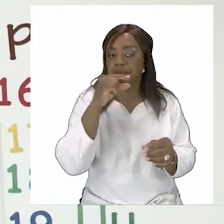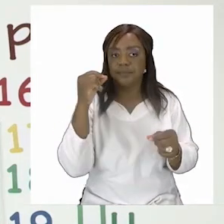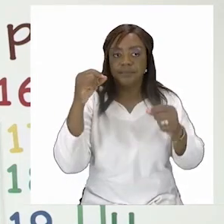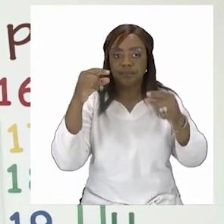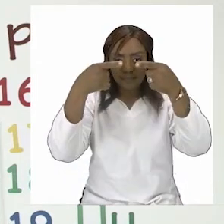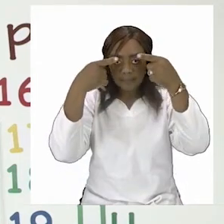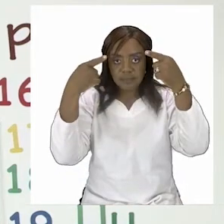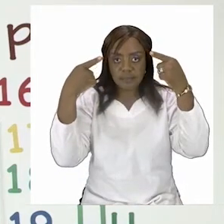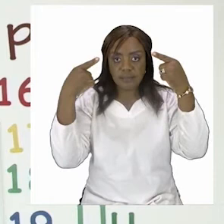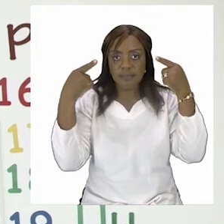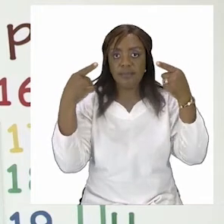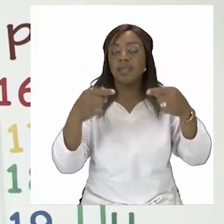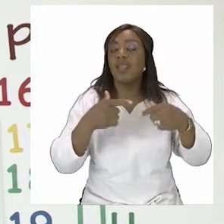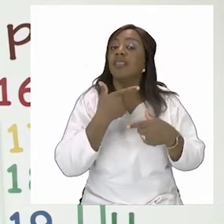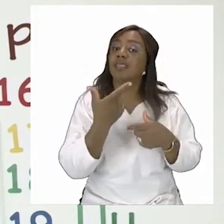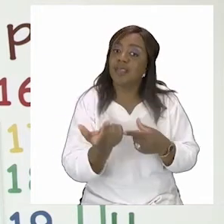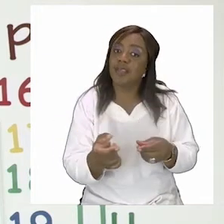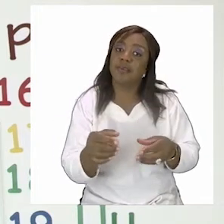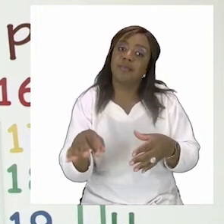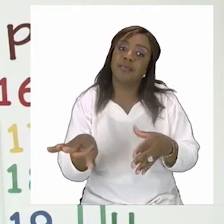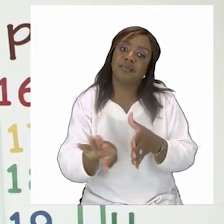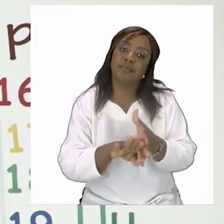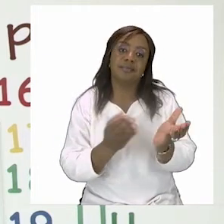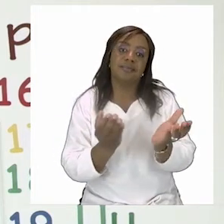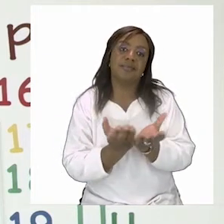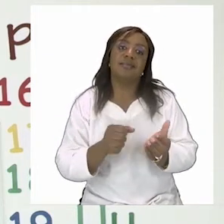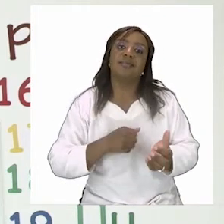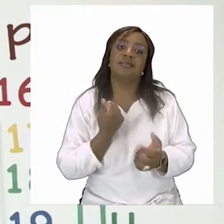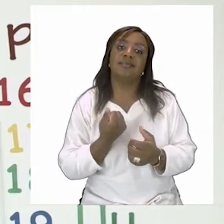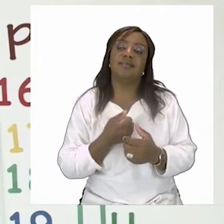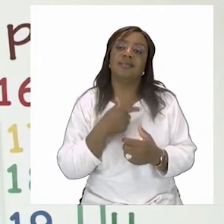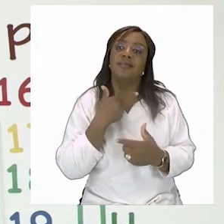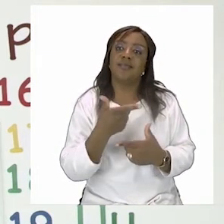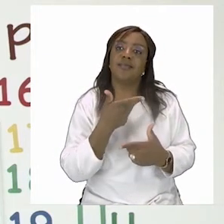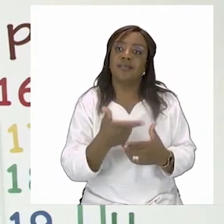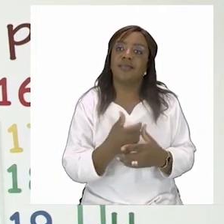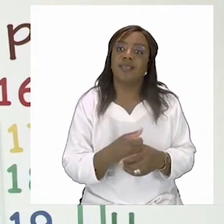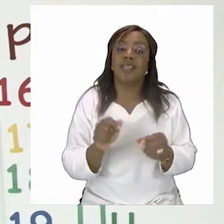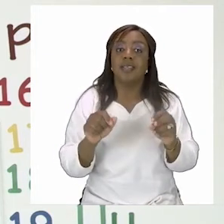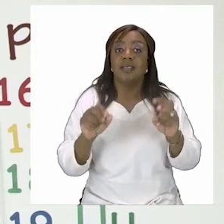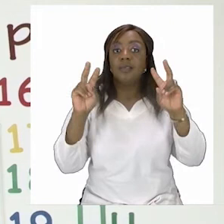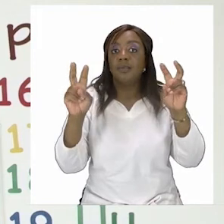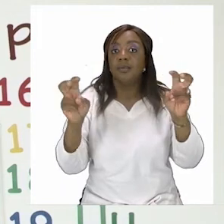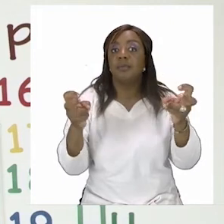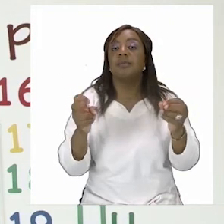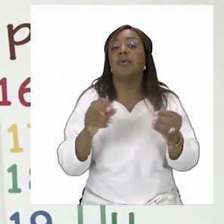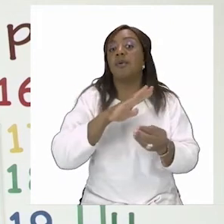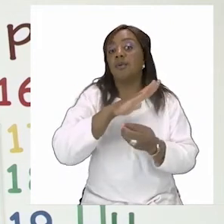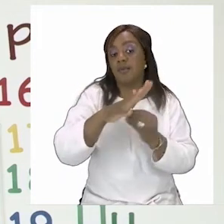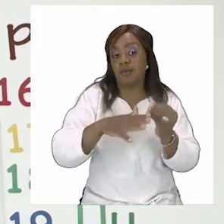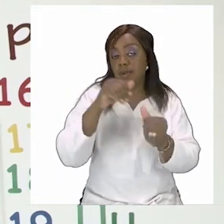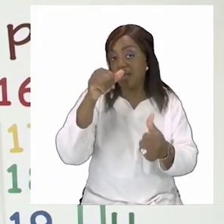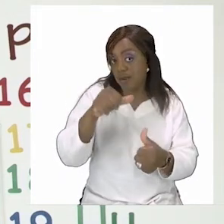Mutsa, and thank you so much for joining me today. Our theme this week is